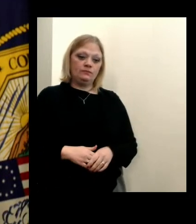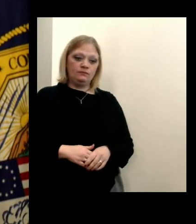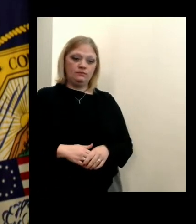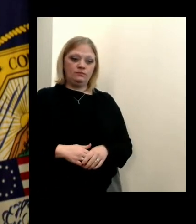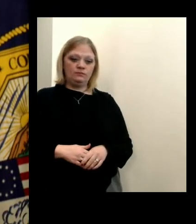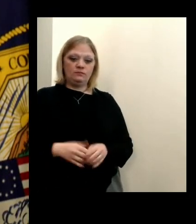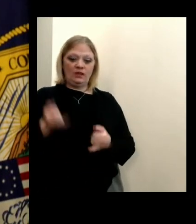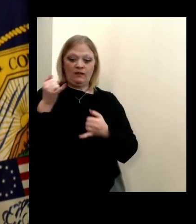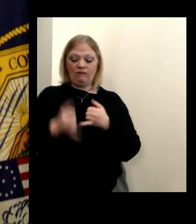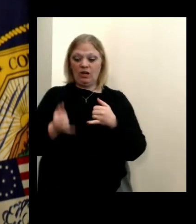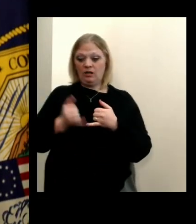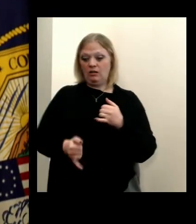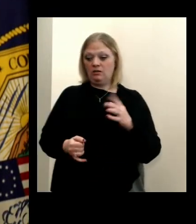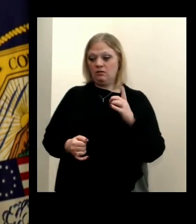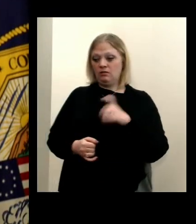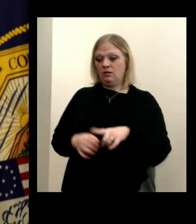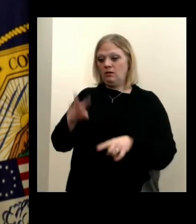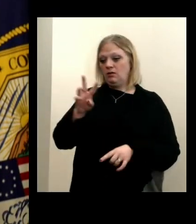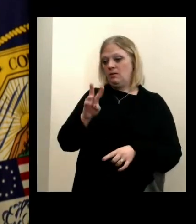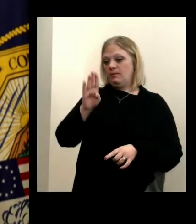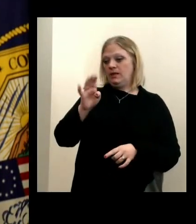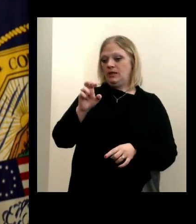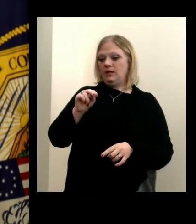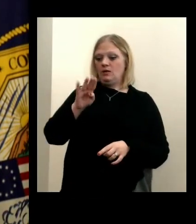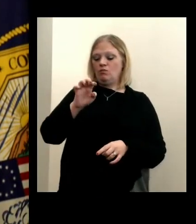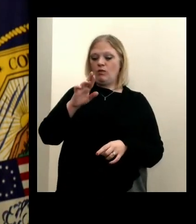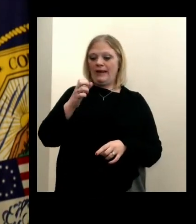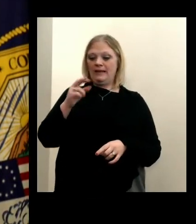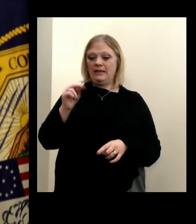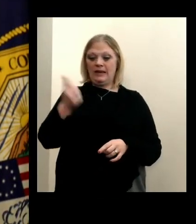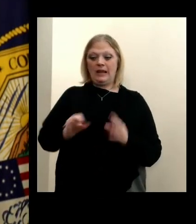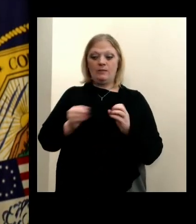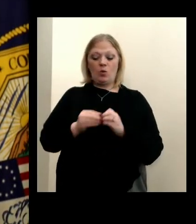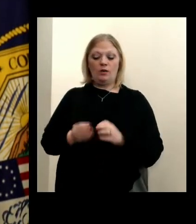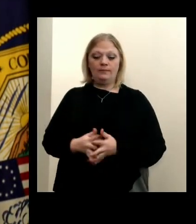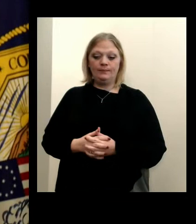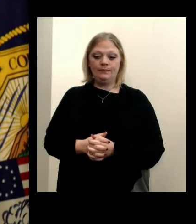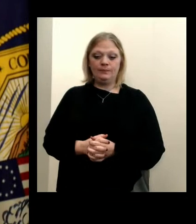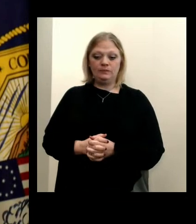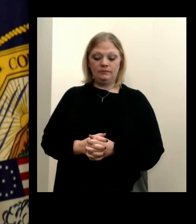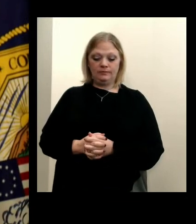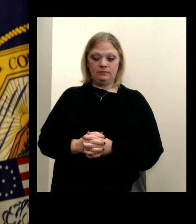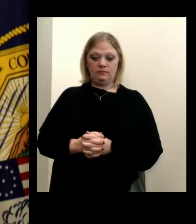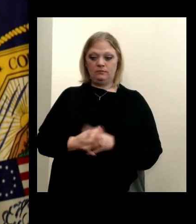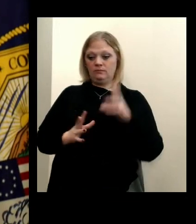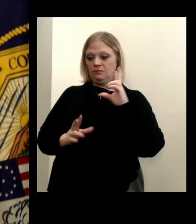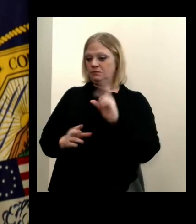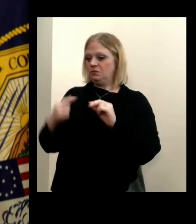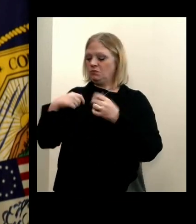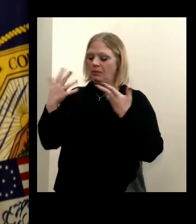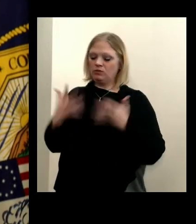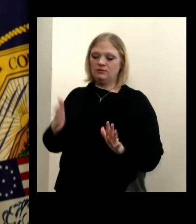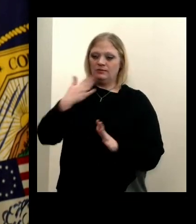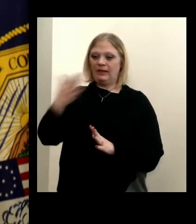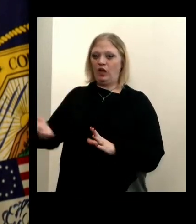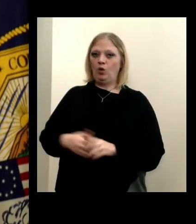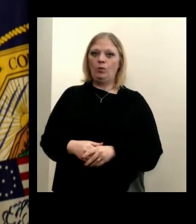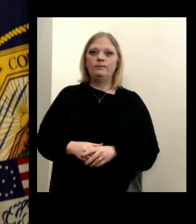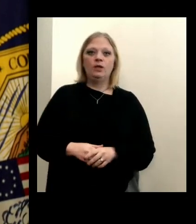final question will go to WBEN. Brendan, do you have any more questions? No, I'm actually all set, Mark. Thank you.